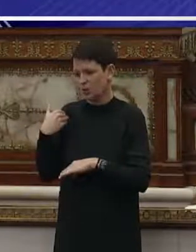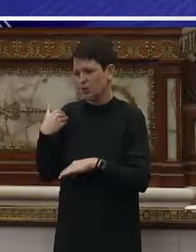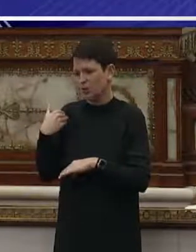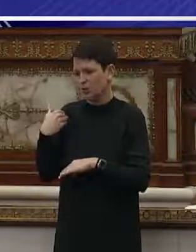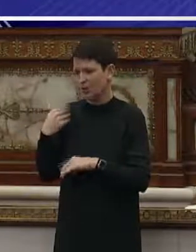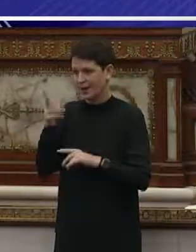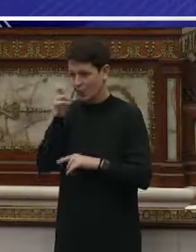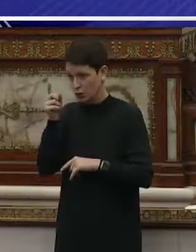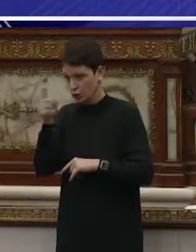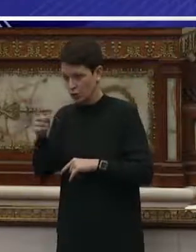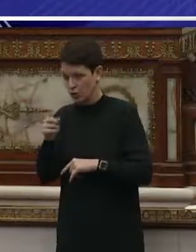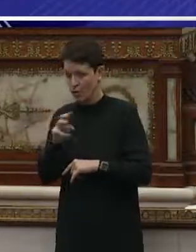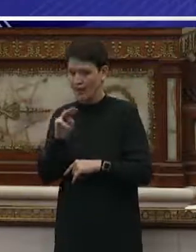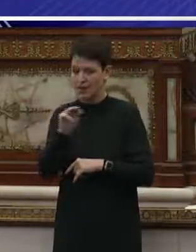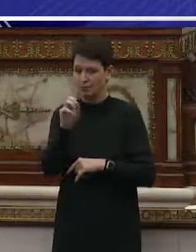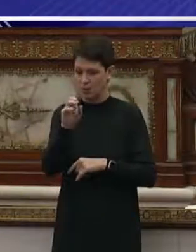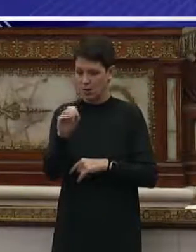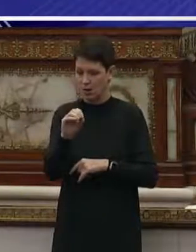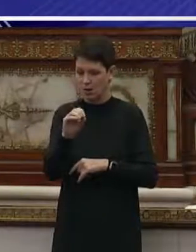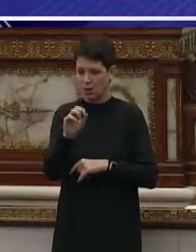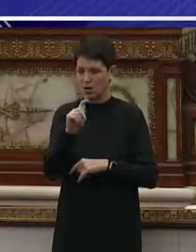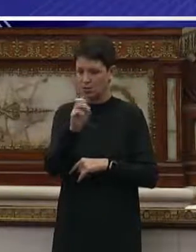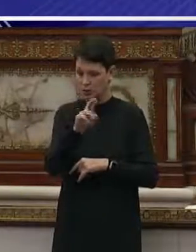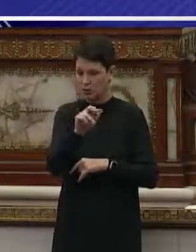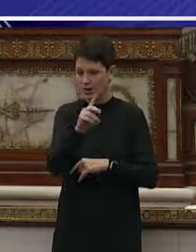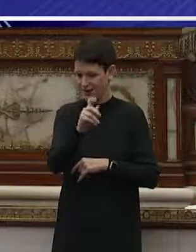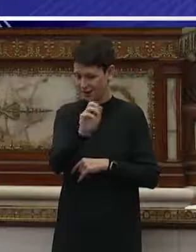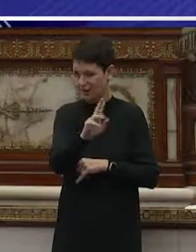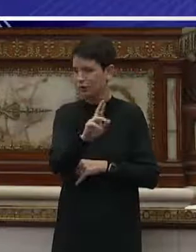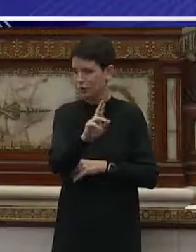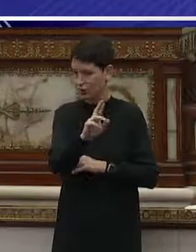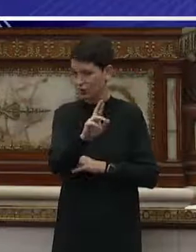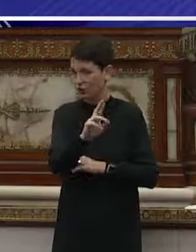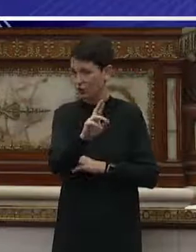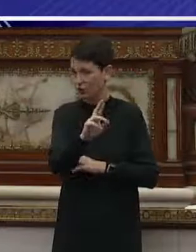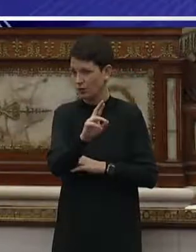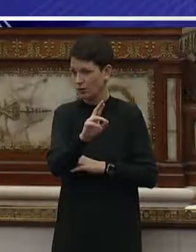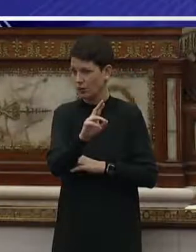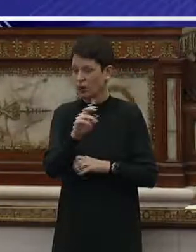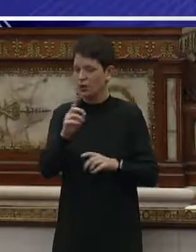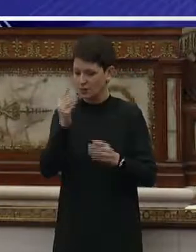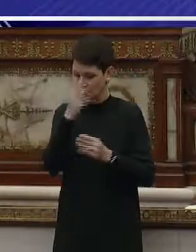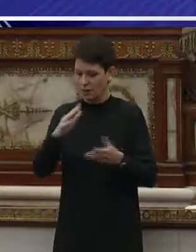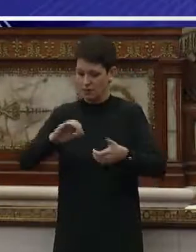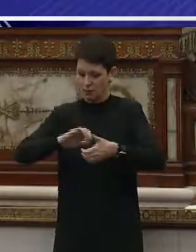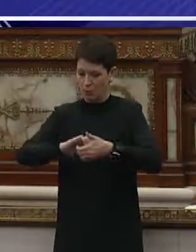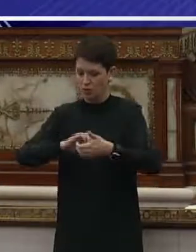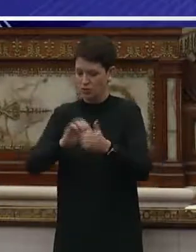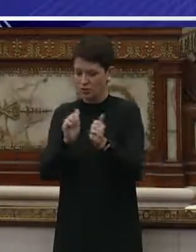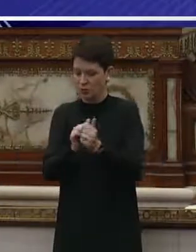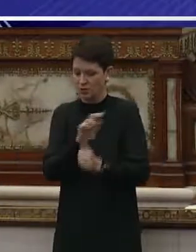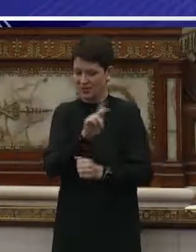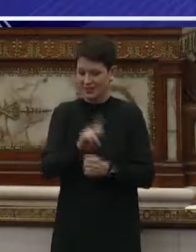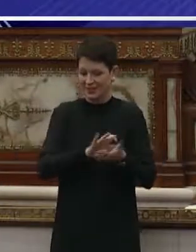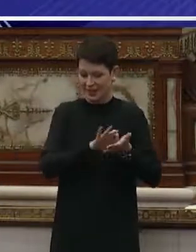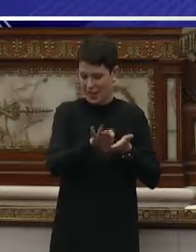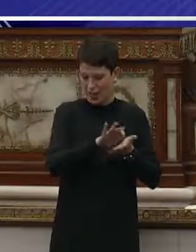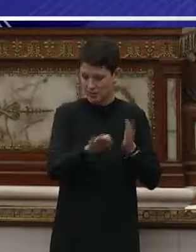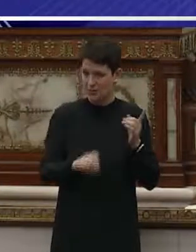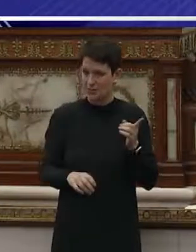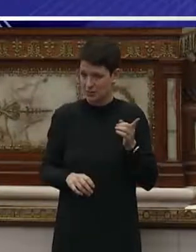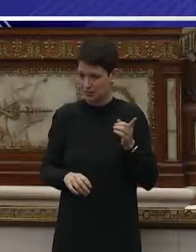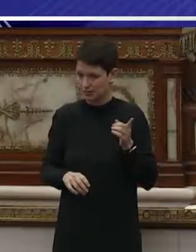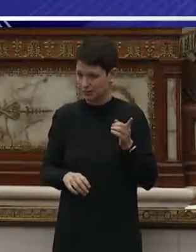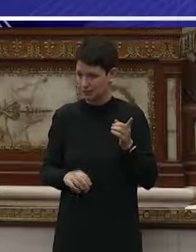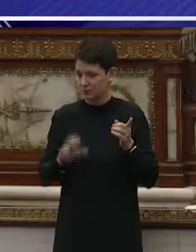both you and Managing Director Tumar Alexander note the partnership between Philly Counts.